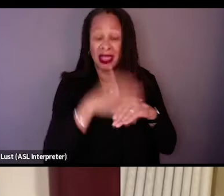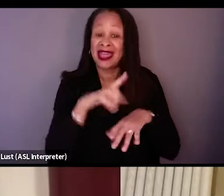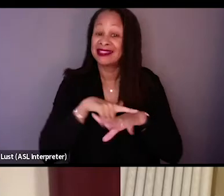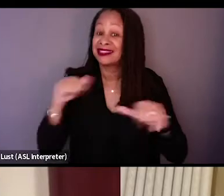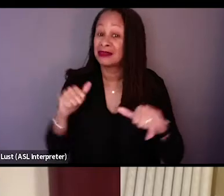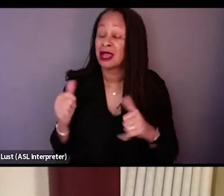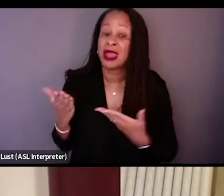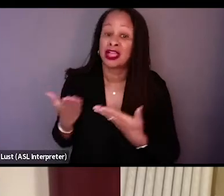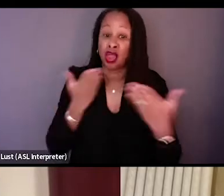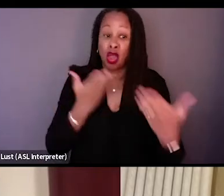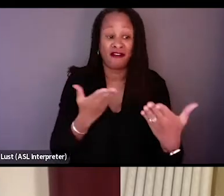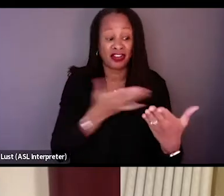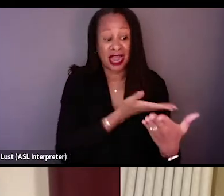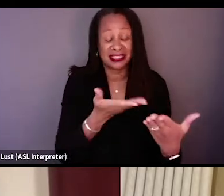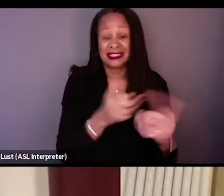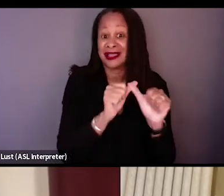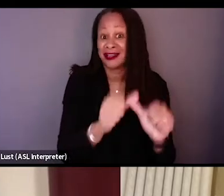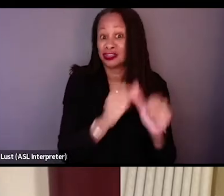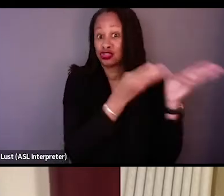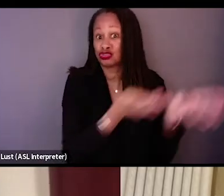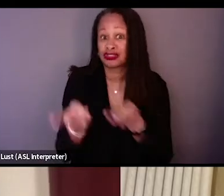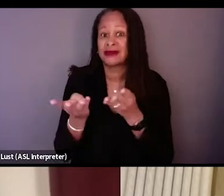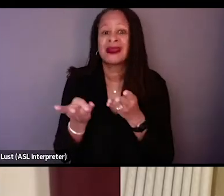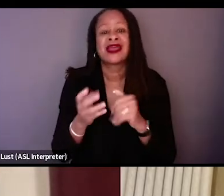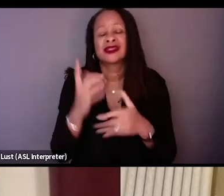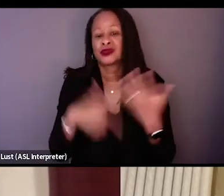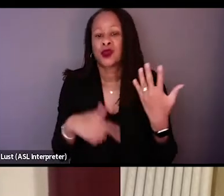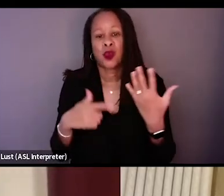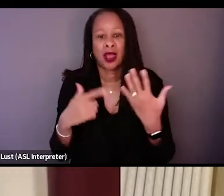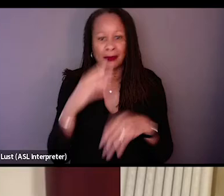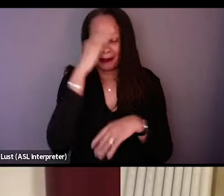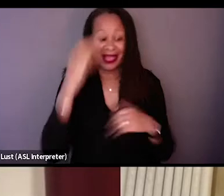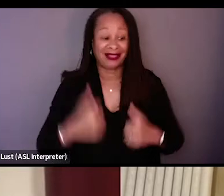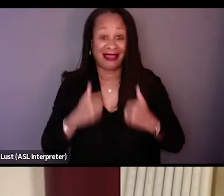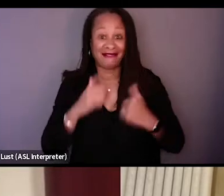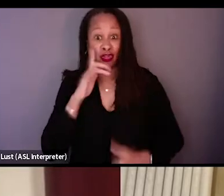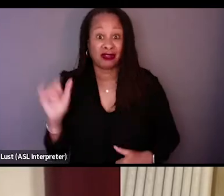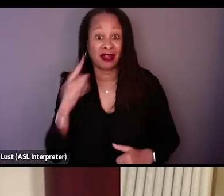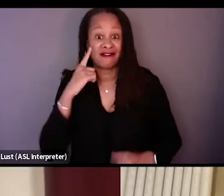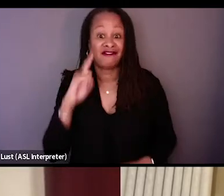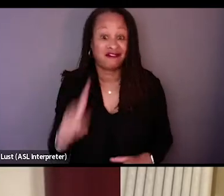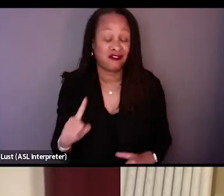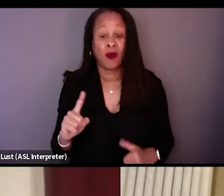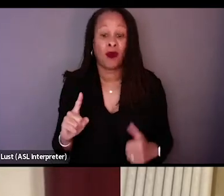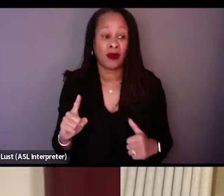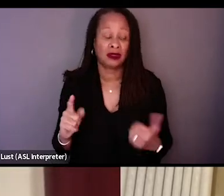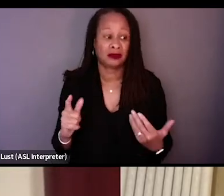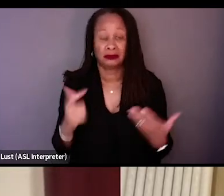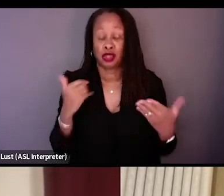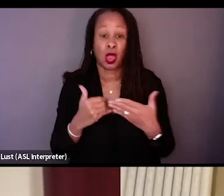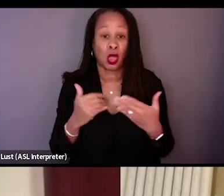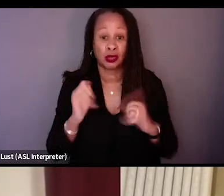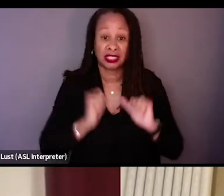offered as this constant stream of this is what Black life was like for those entertainers, not in the